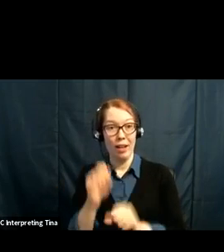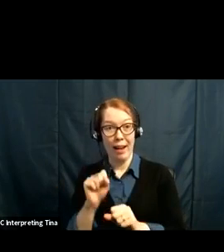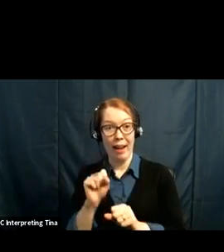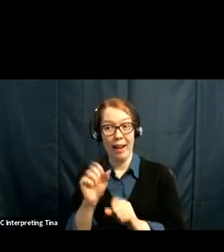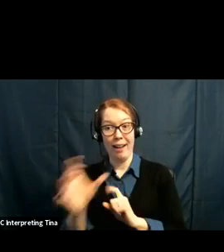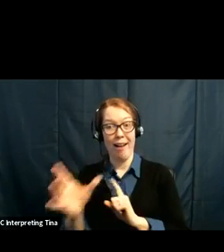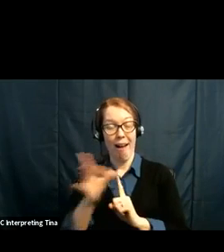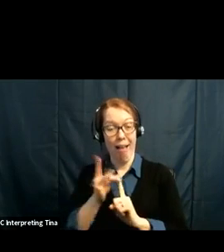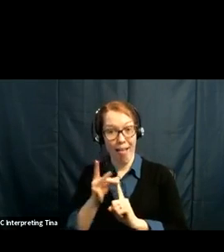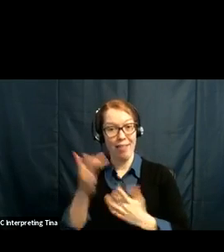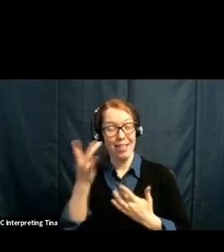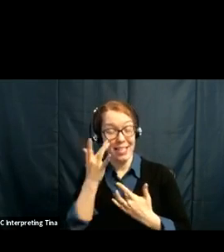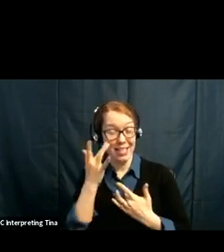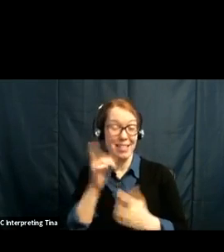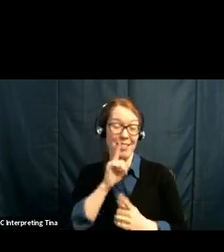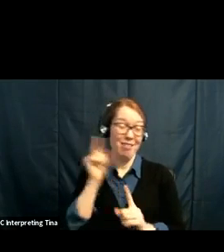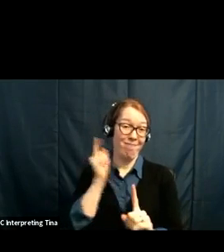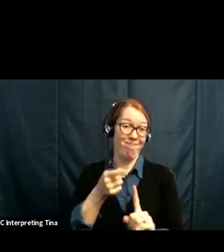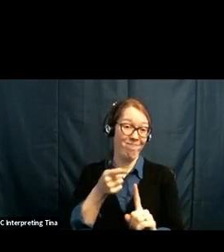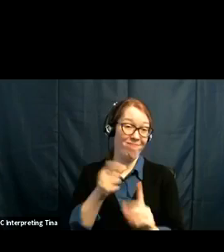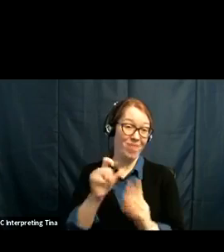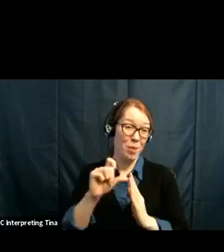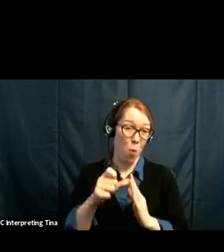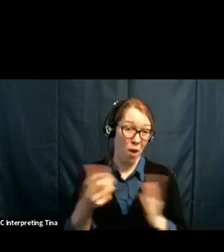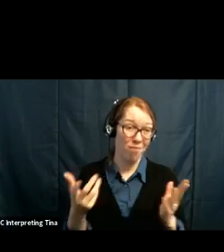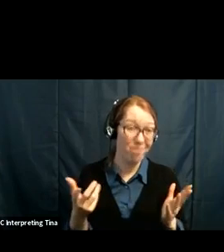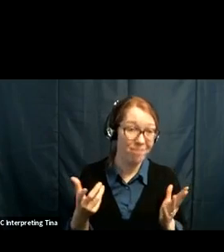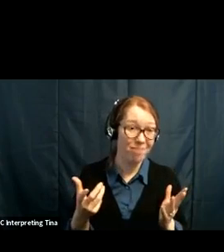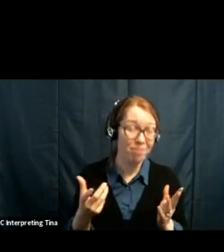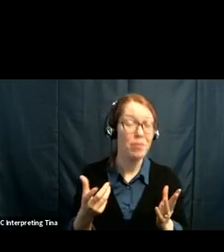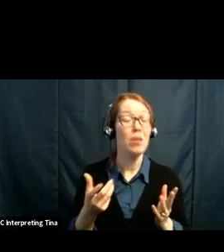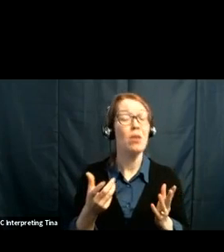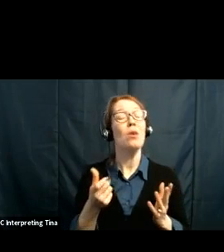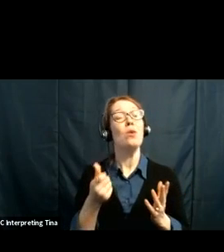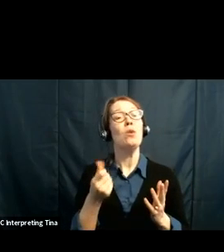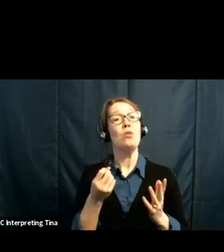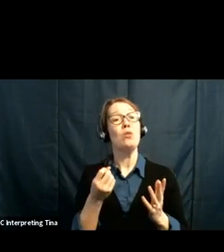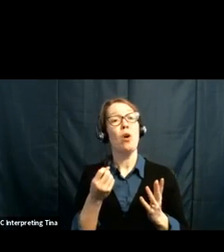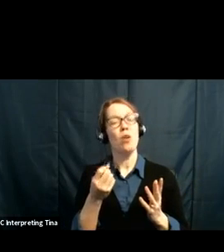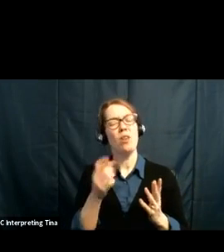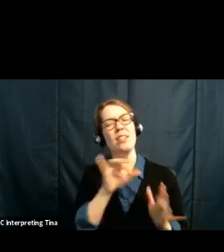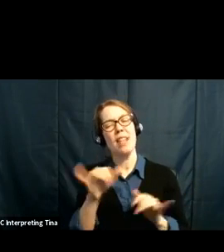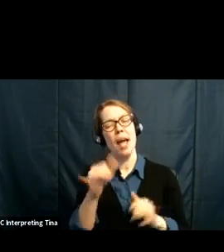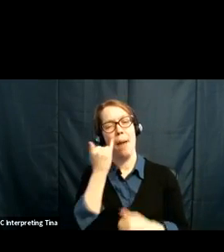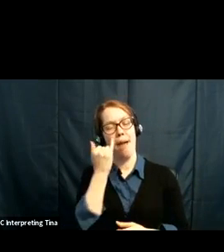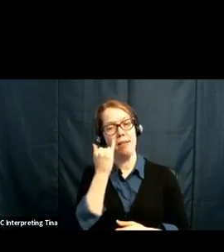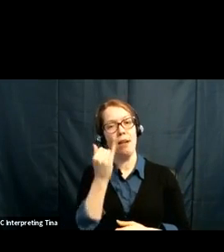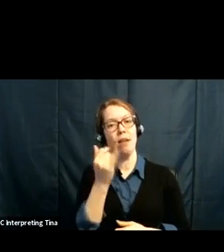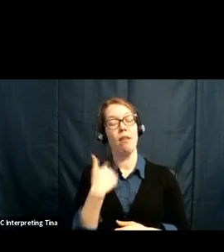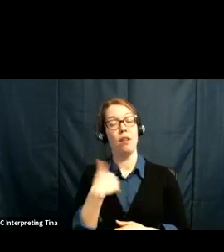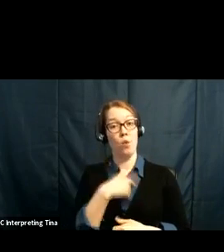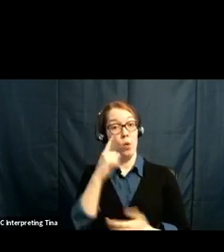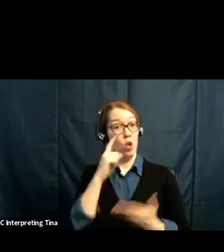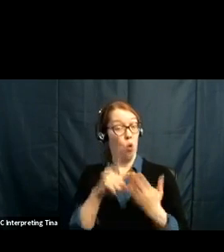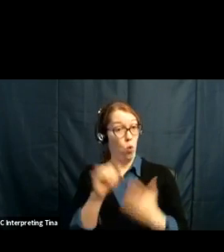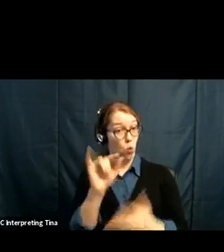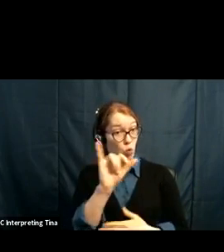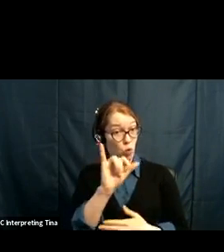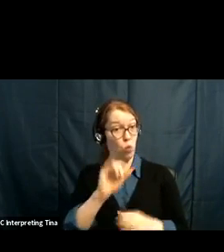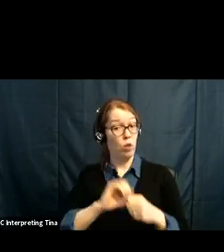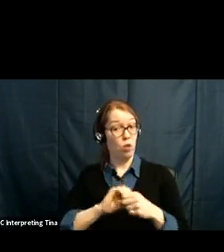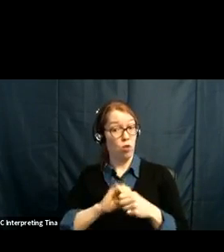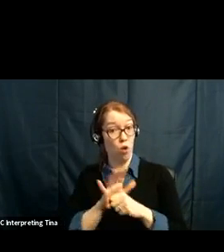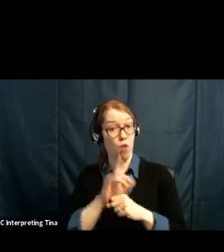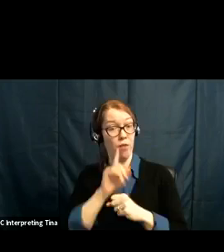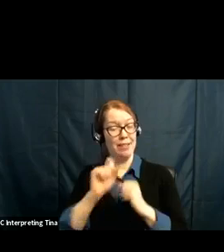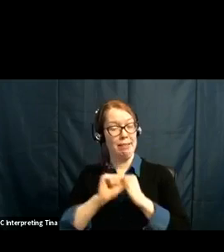disease? So that being said, along the same lines, another thing we've noticed about COVID as it's stretched out